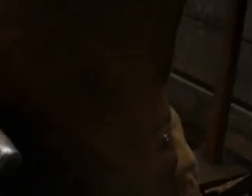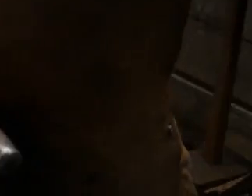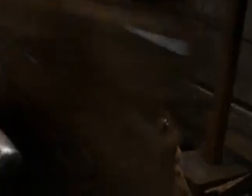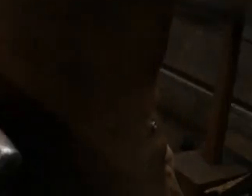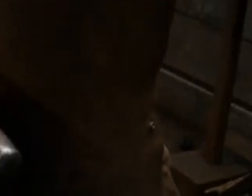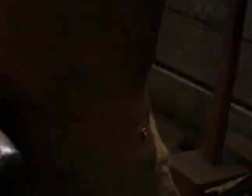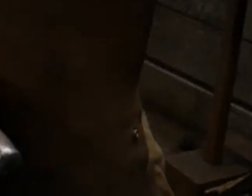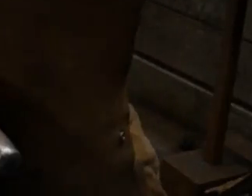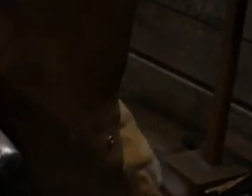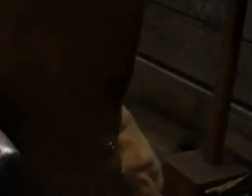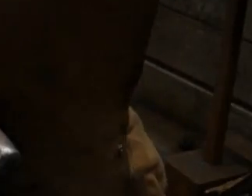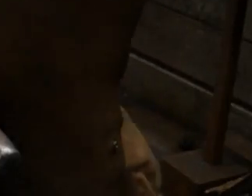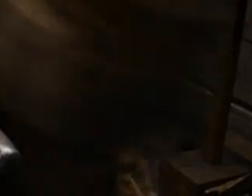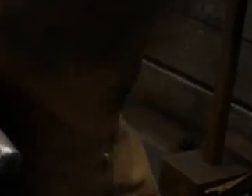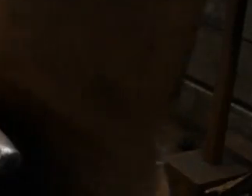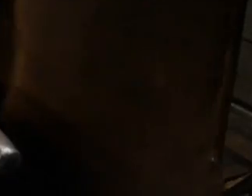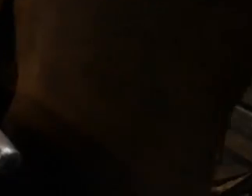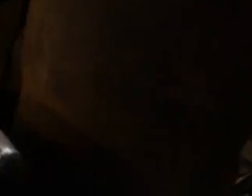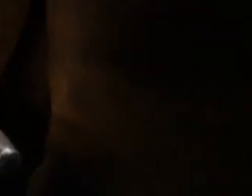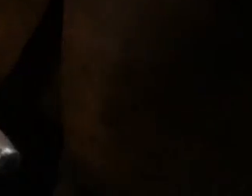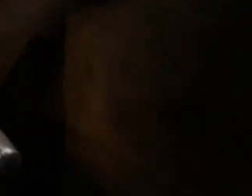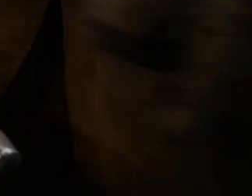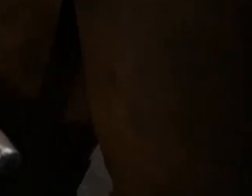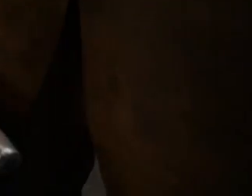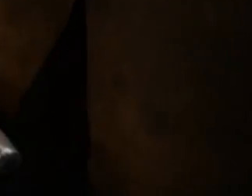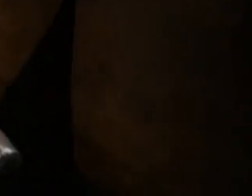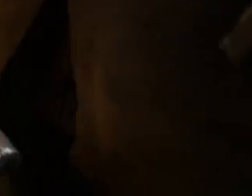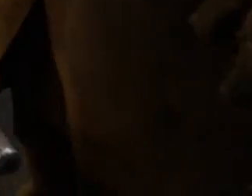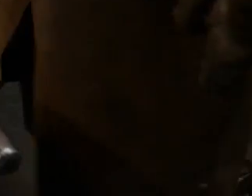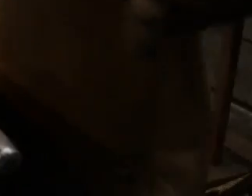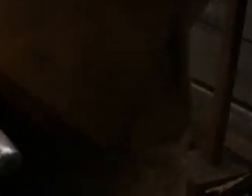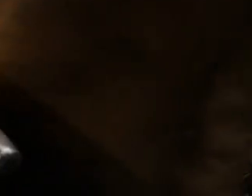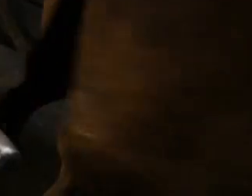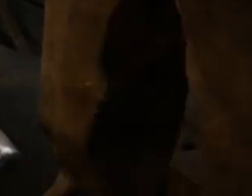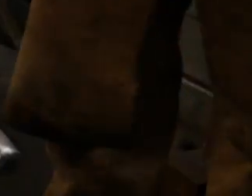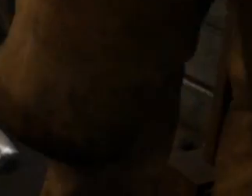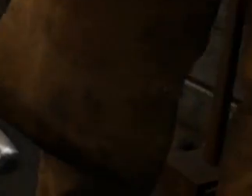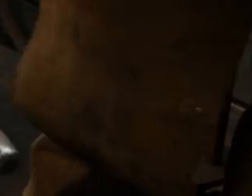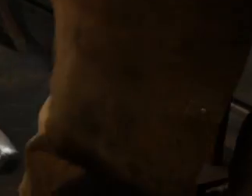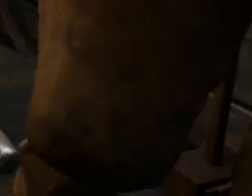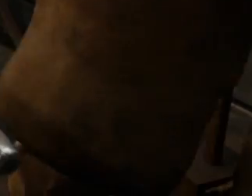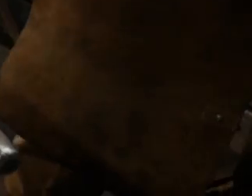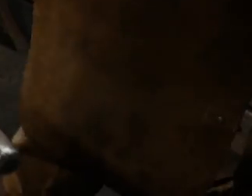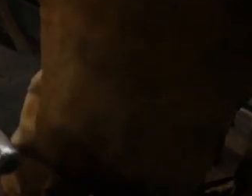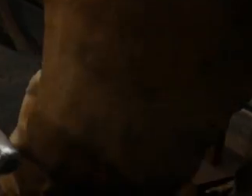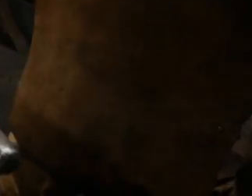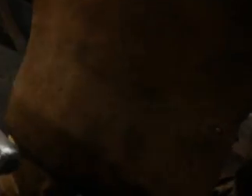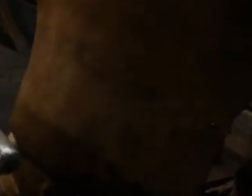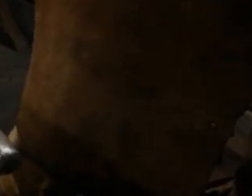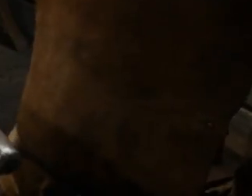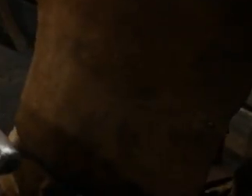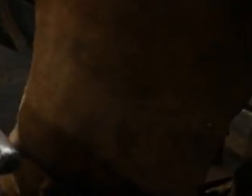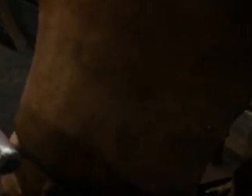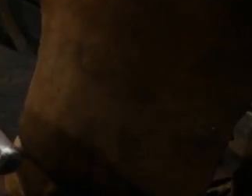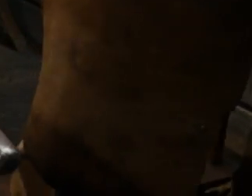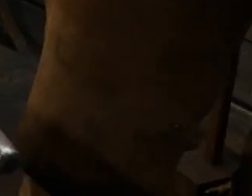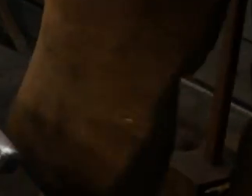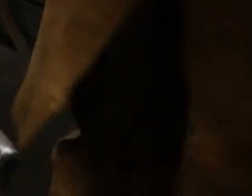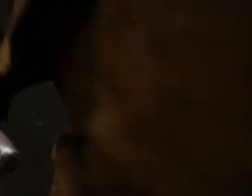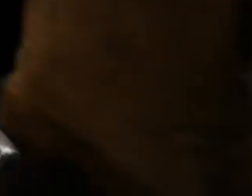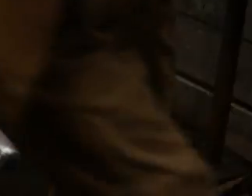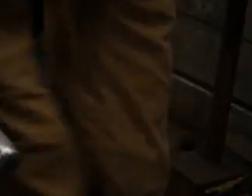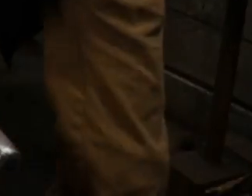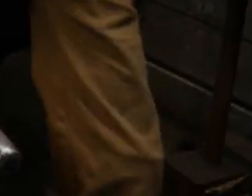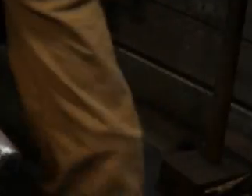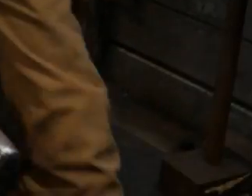think so. We got 63 people sticking around still. Awesome. Good to have all 63 of you. Thank you for being here. Tyler